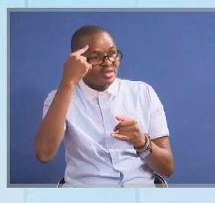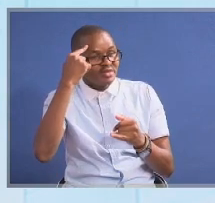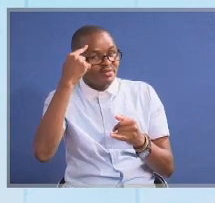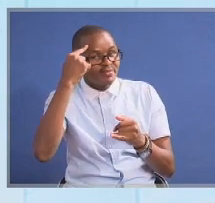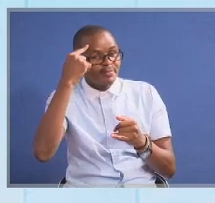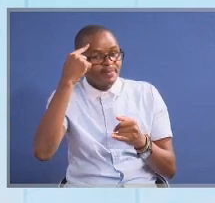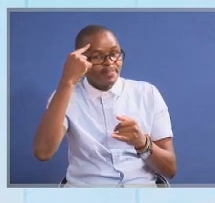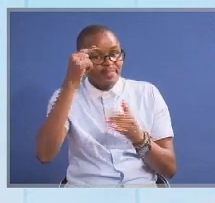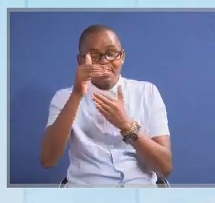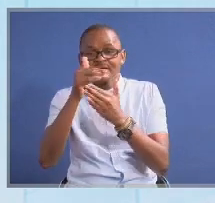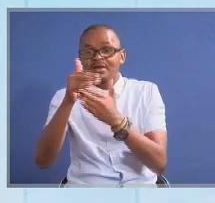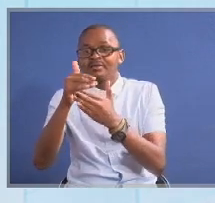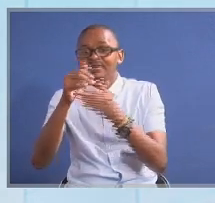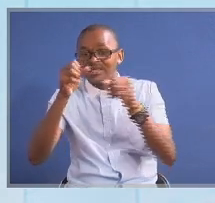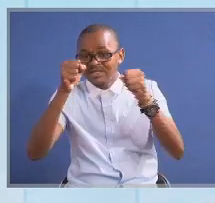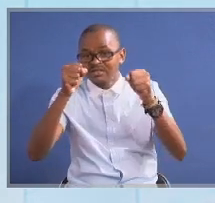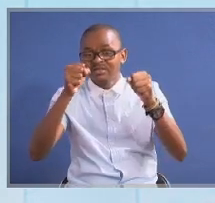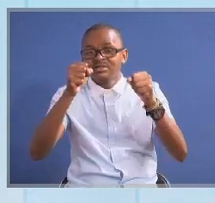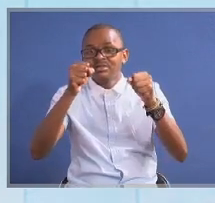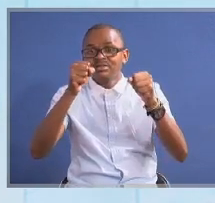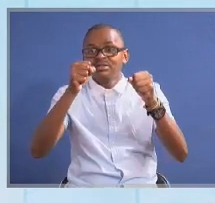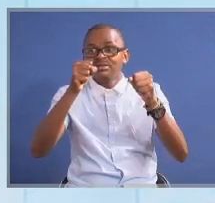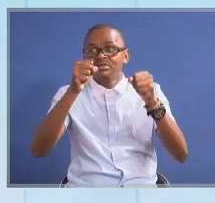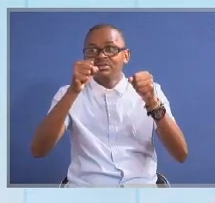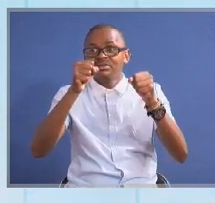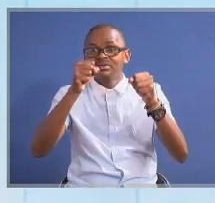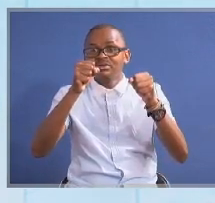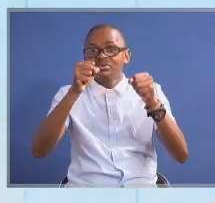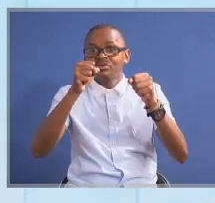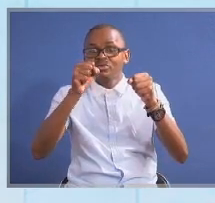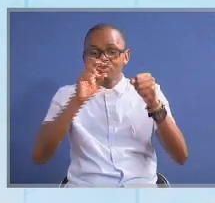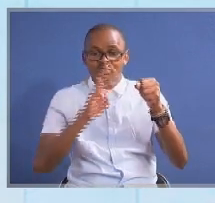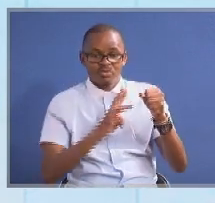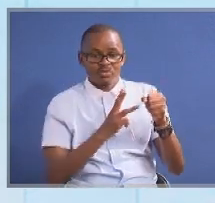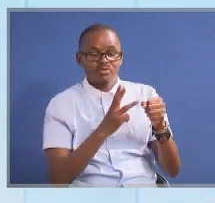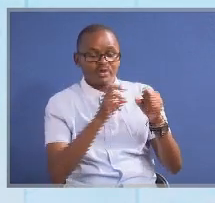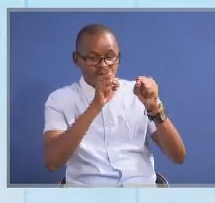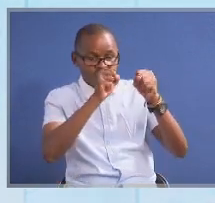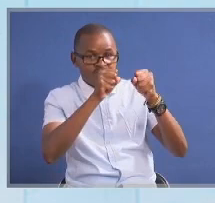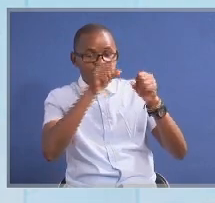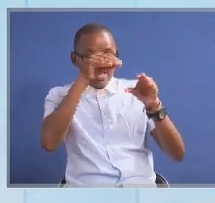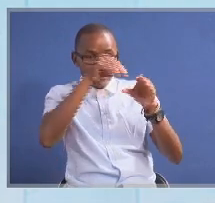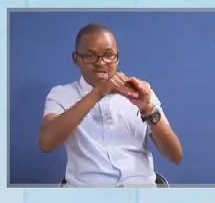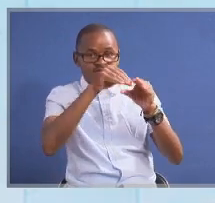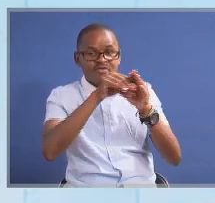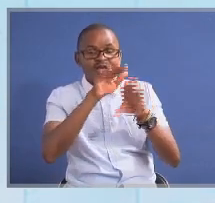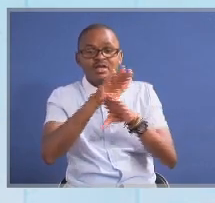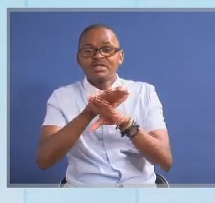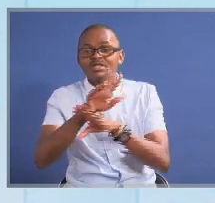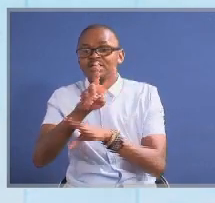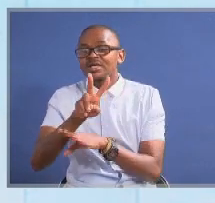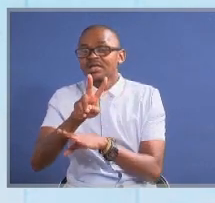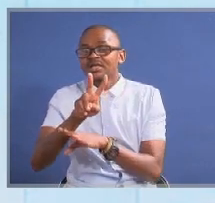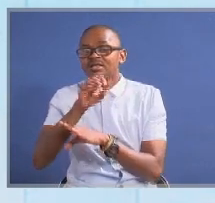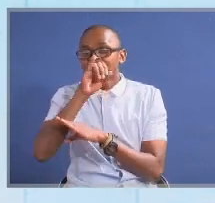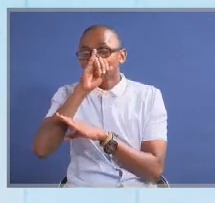know, leadership, strong leadership is what I think we can invest on. Second